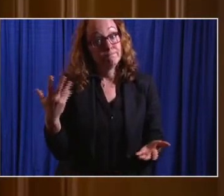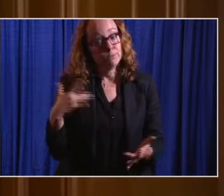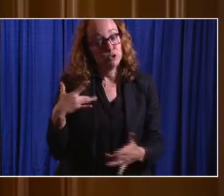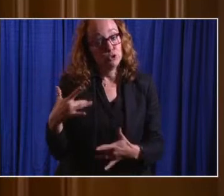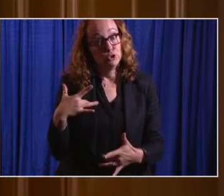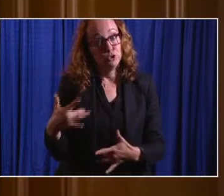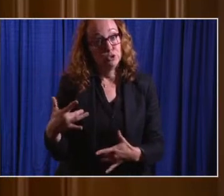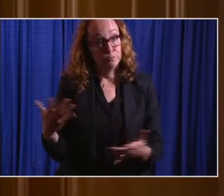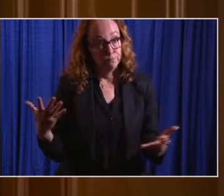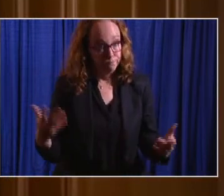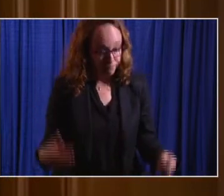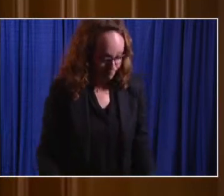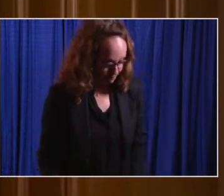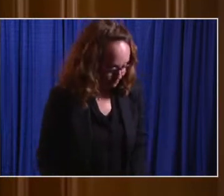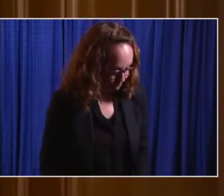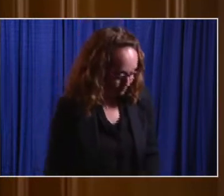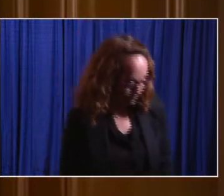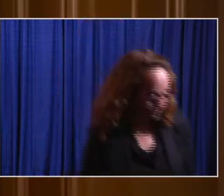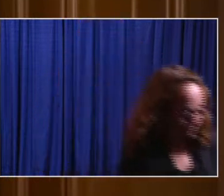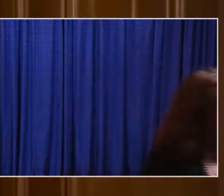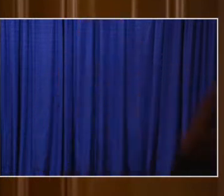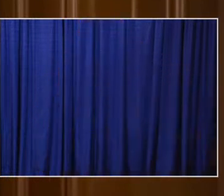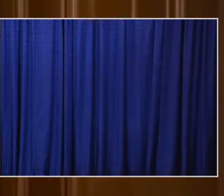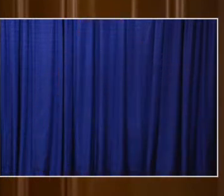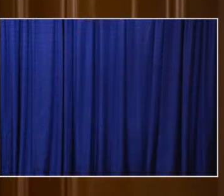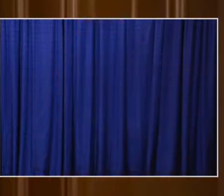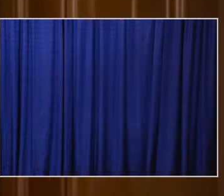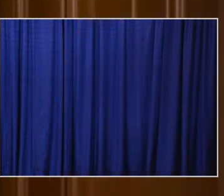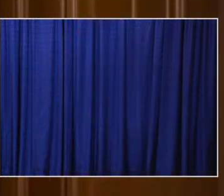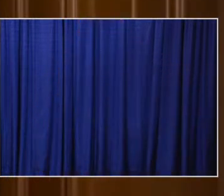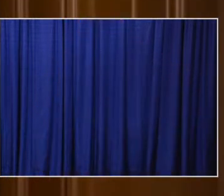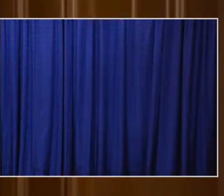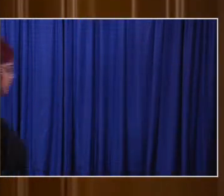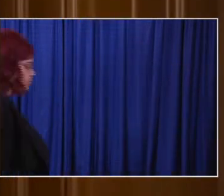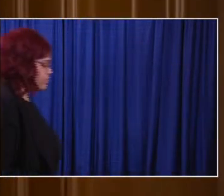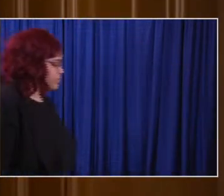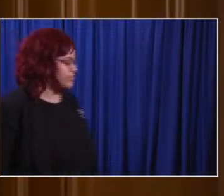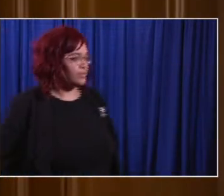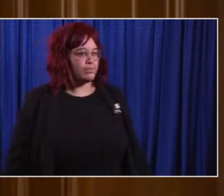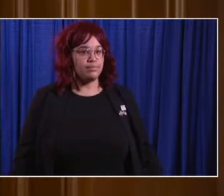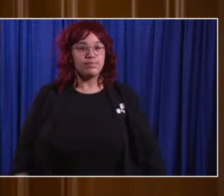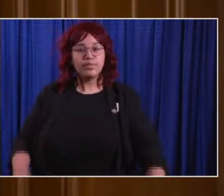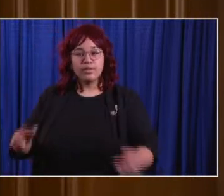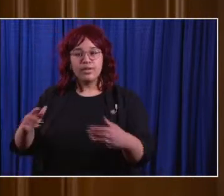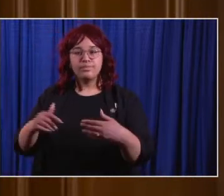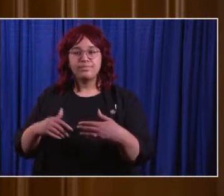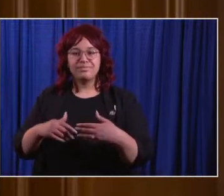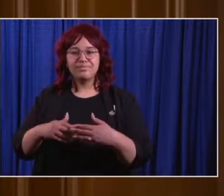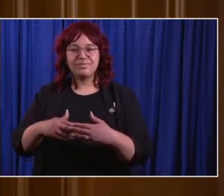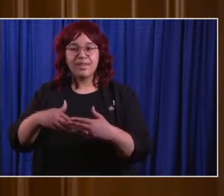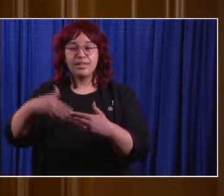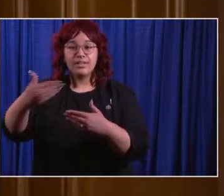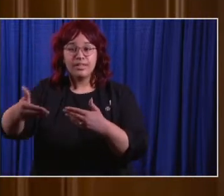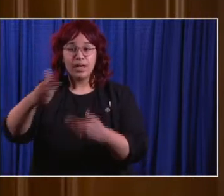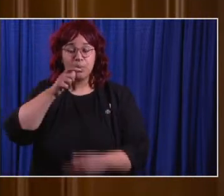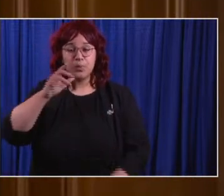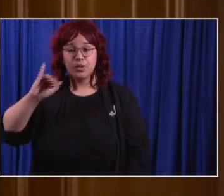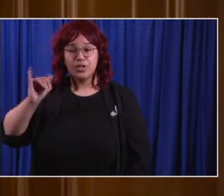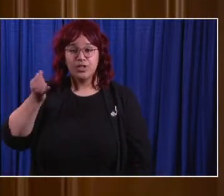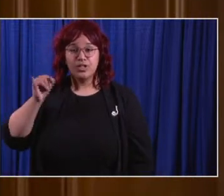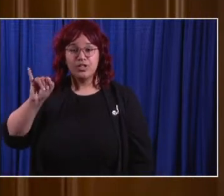have. Next question is from Jim Province of the Toledo Blade. Hey, Jim. Hello. Hi. Hello again,